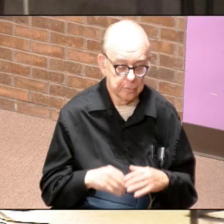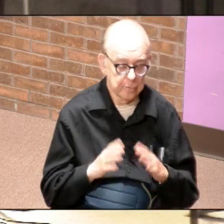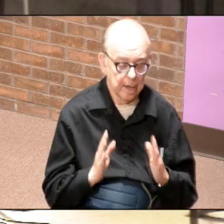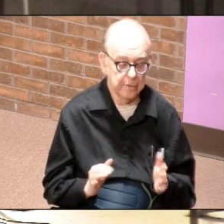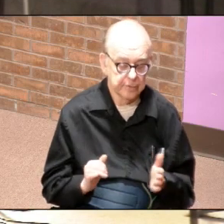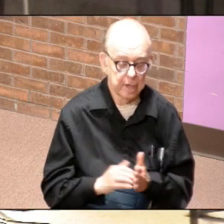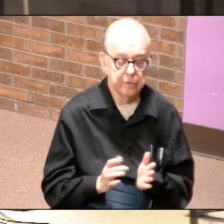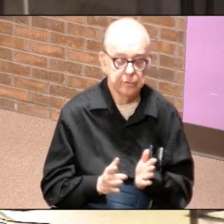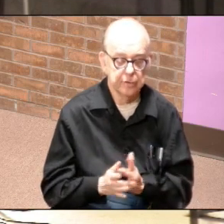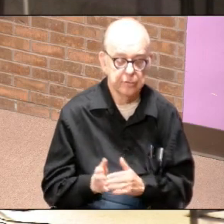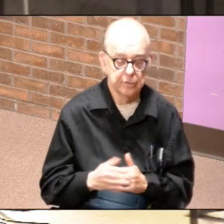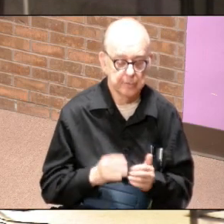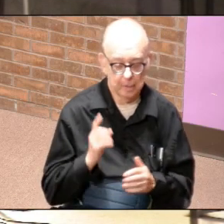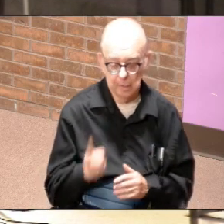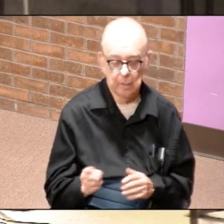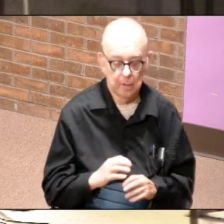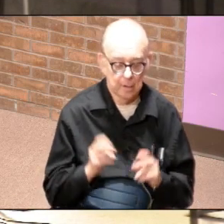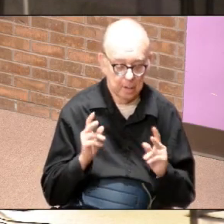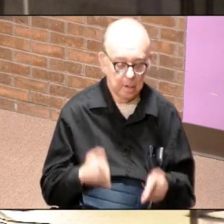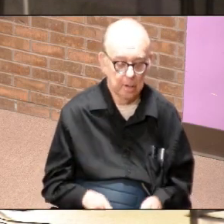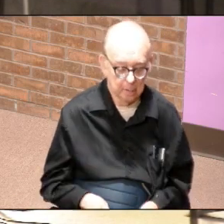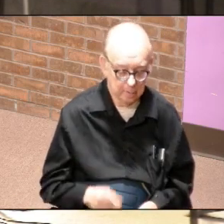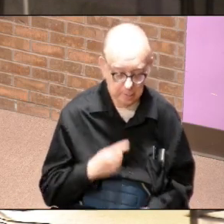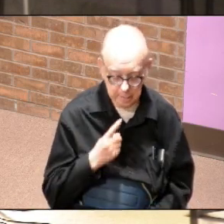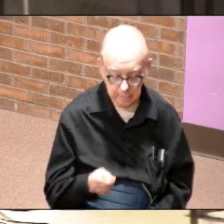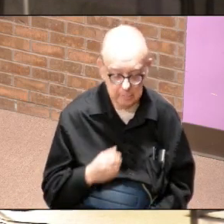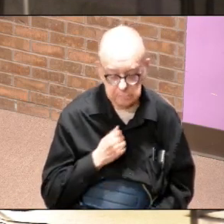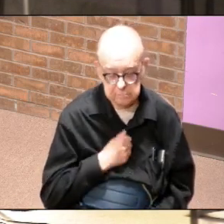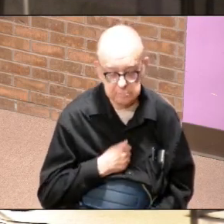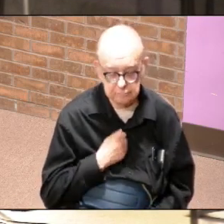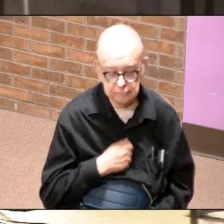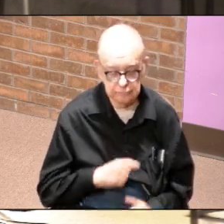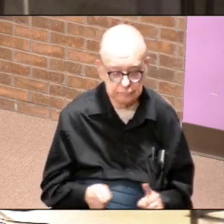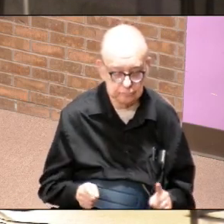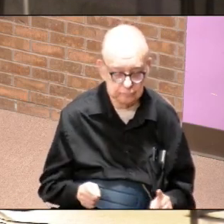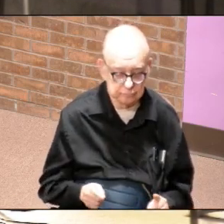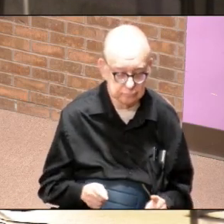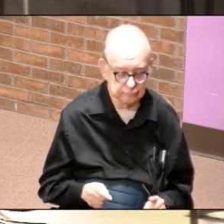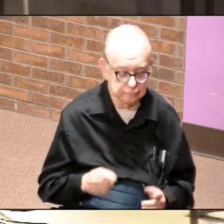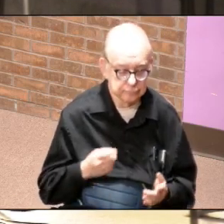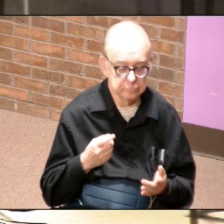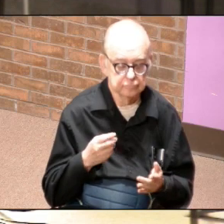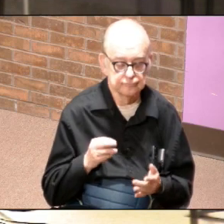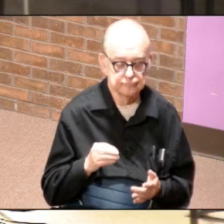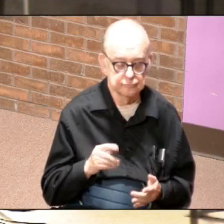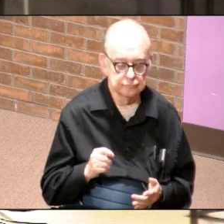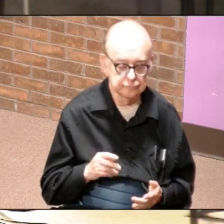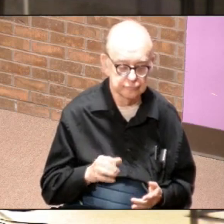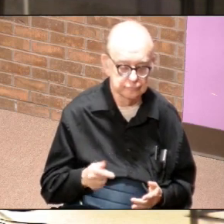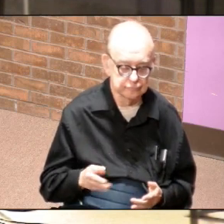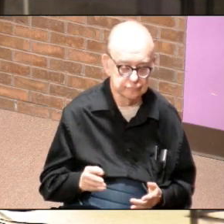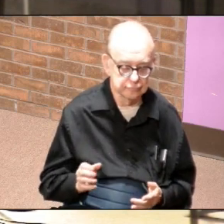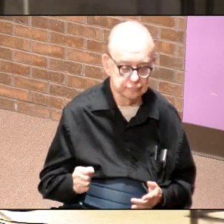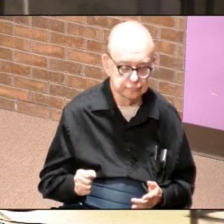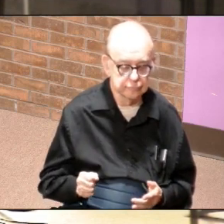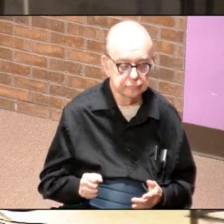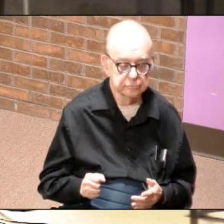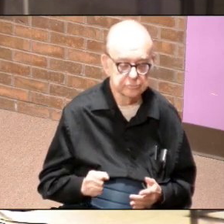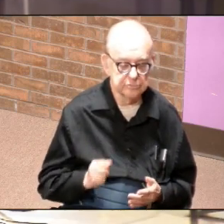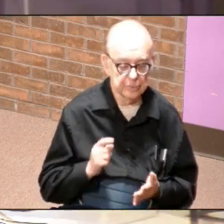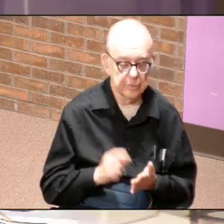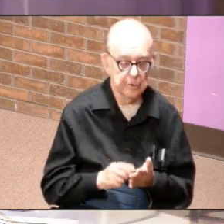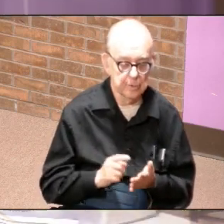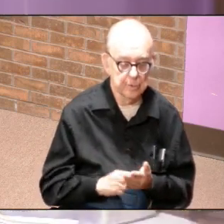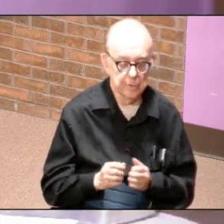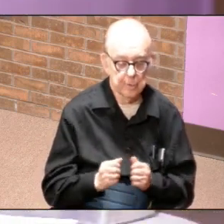you. Nobody's going to come in and say, I'm sorry, but mortgage is due and you're behind on the payment.